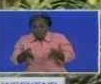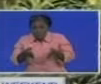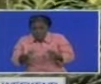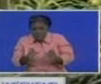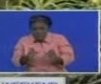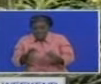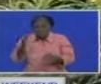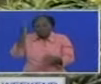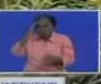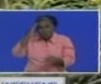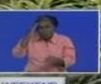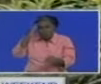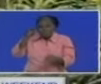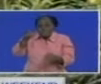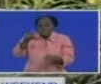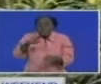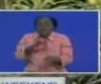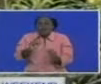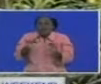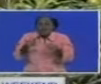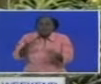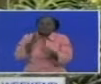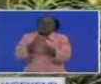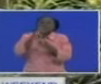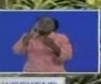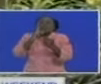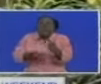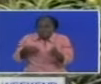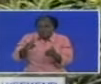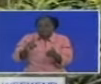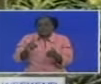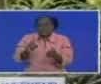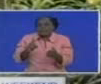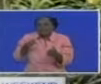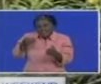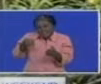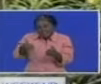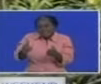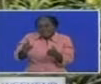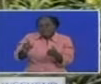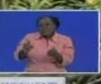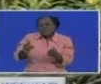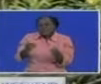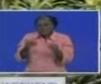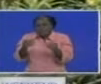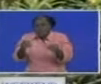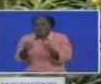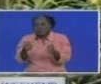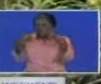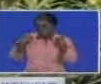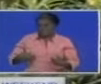as a way of trying to find out what are the capacities and the competencies that our officers have. How are they placed? Are they properly placed? Do